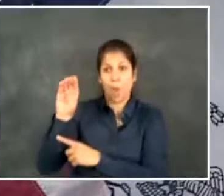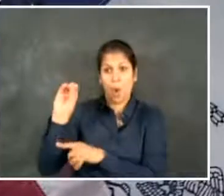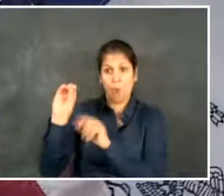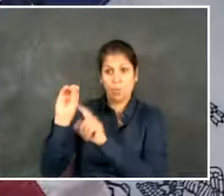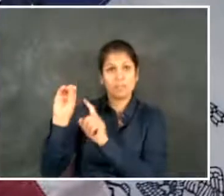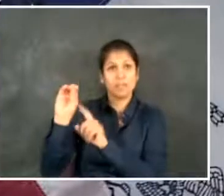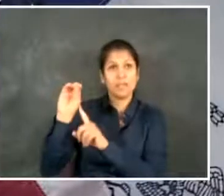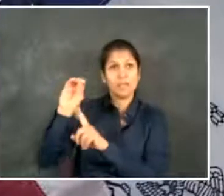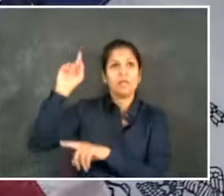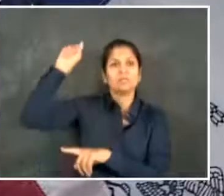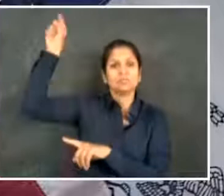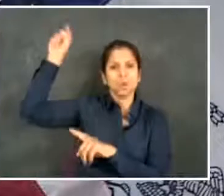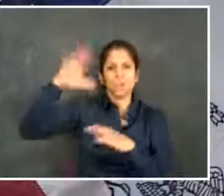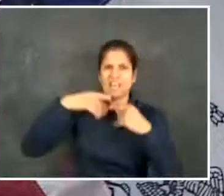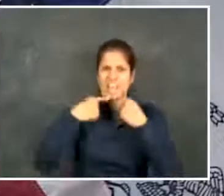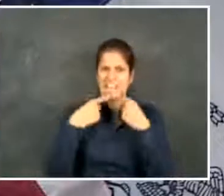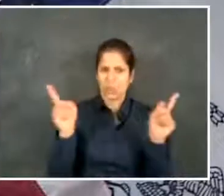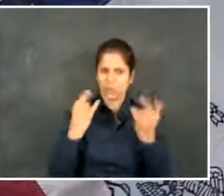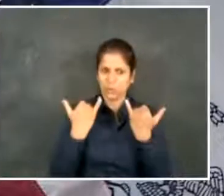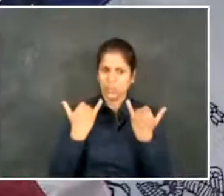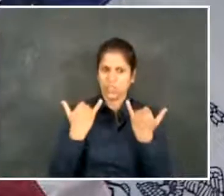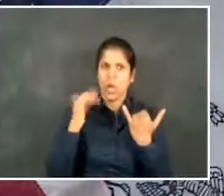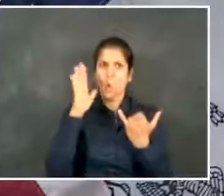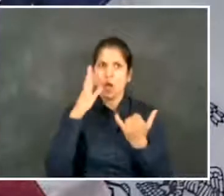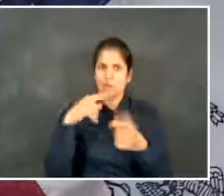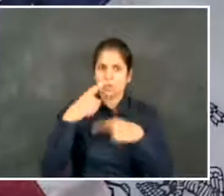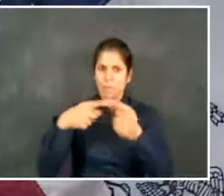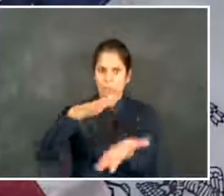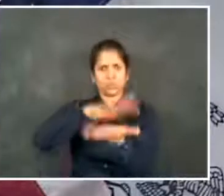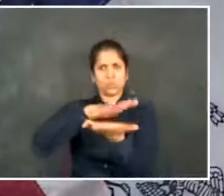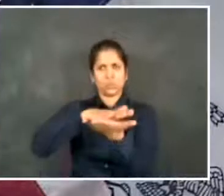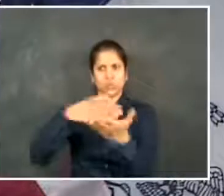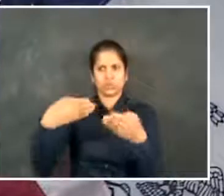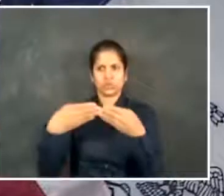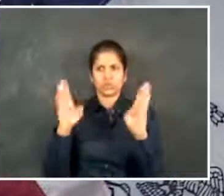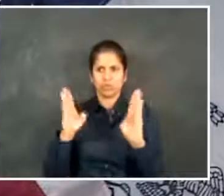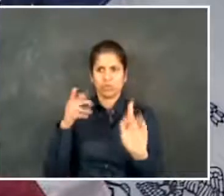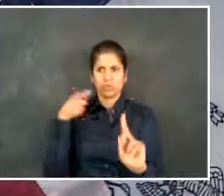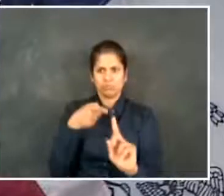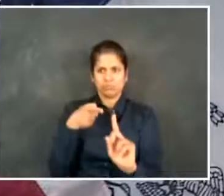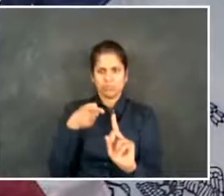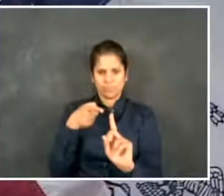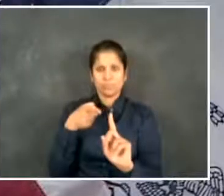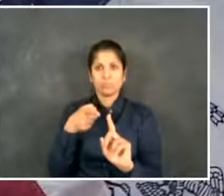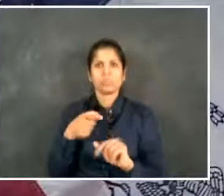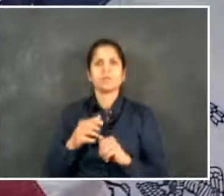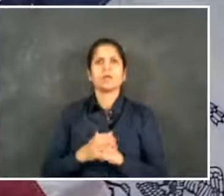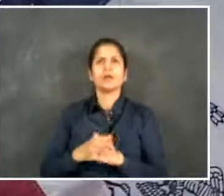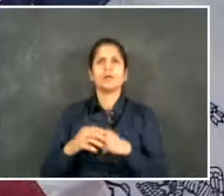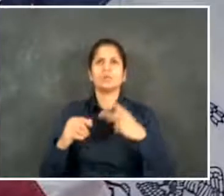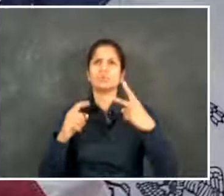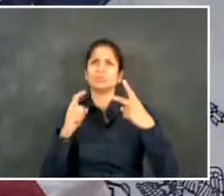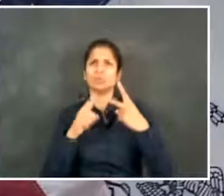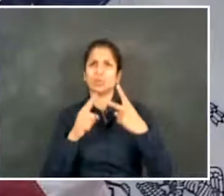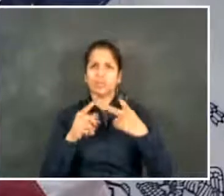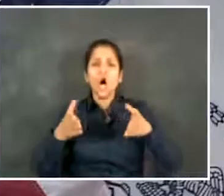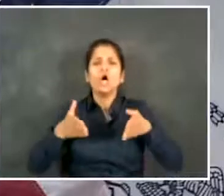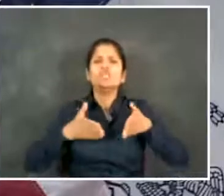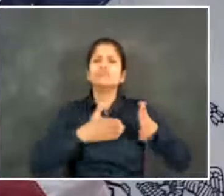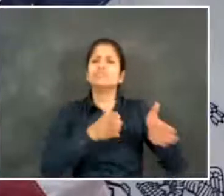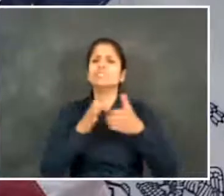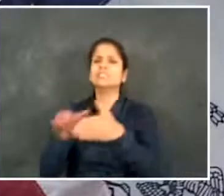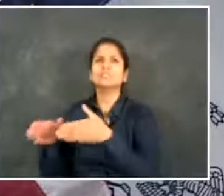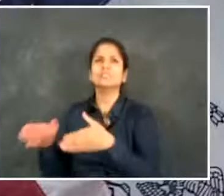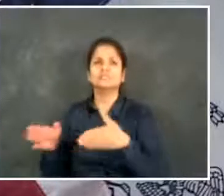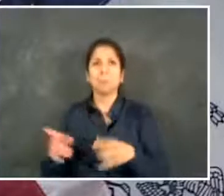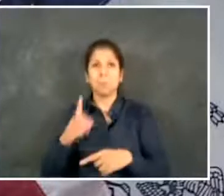closed streets? I'm thinking of, will there be barricades for people to walk around or through? Will it be